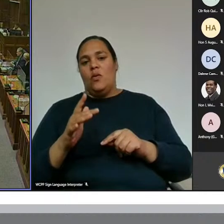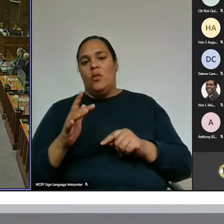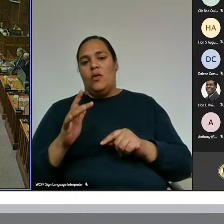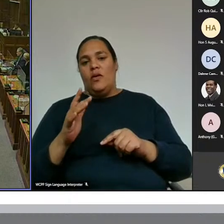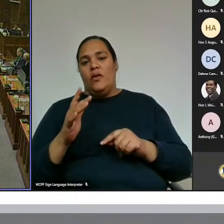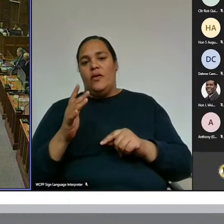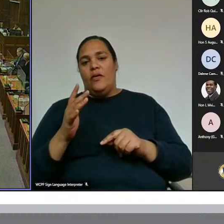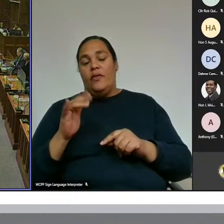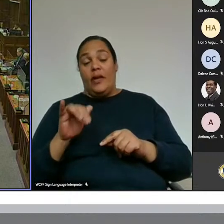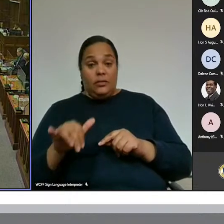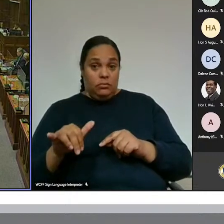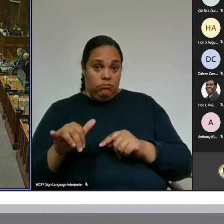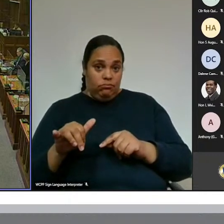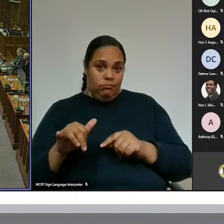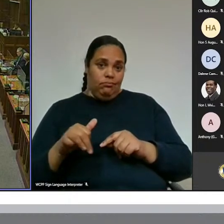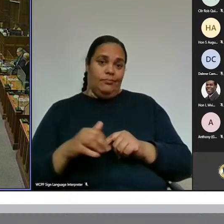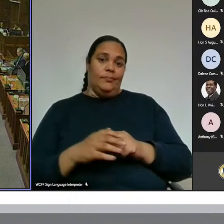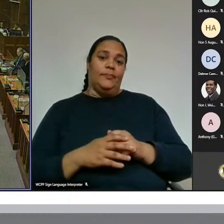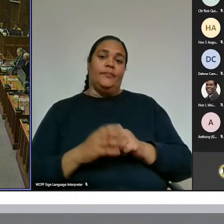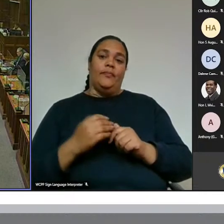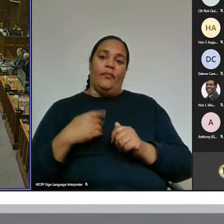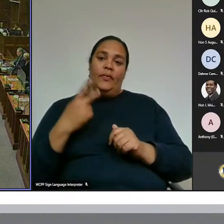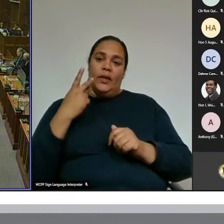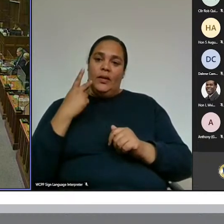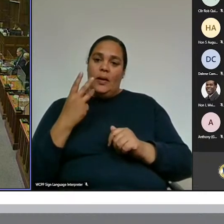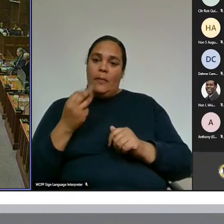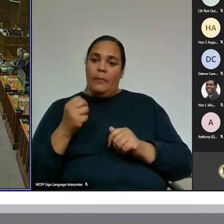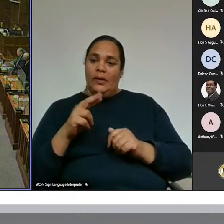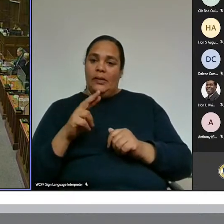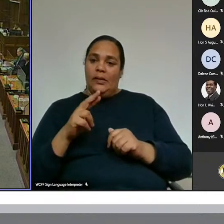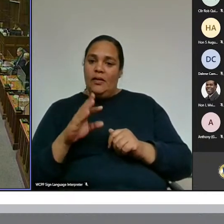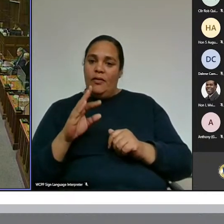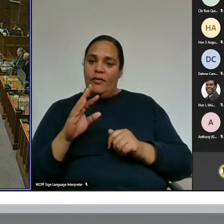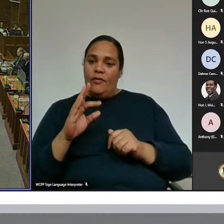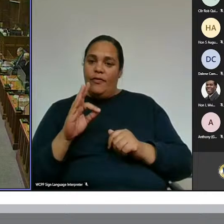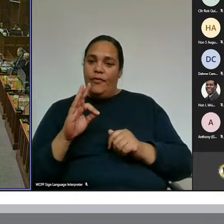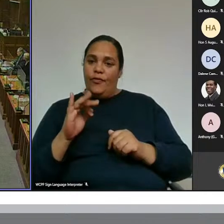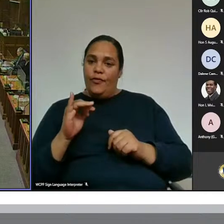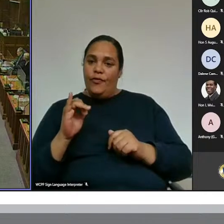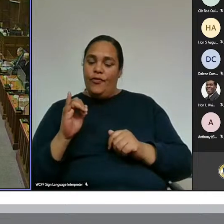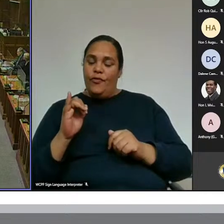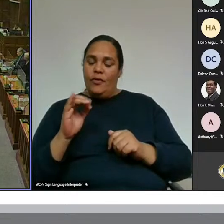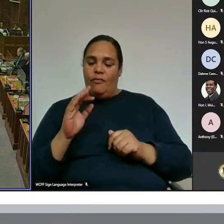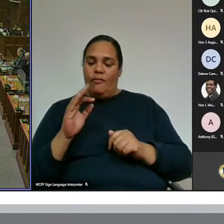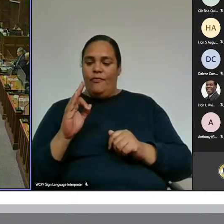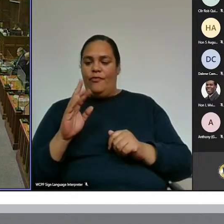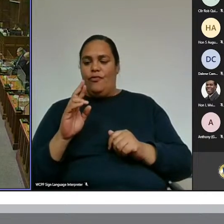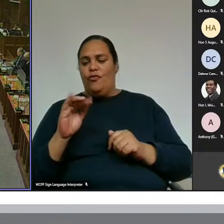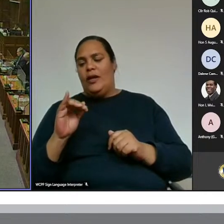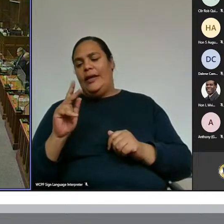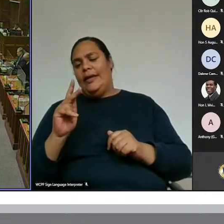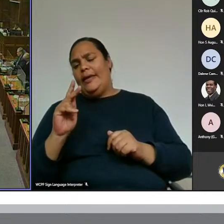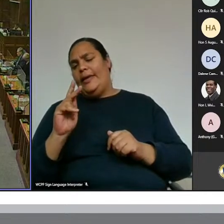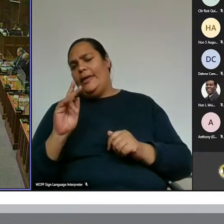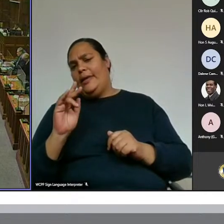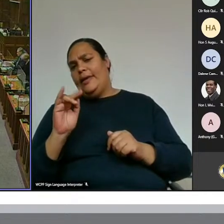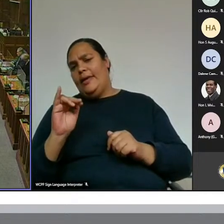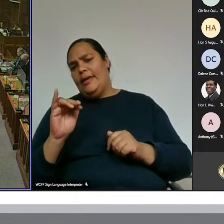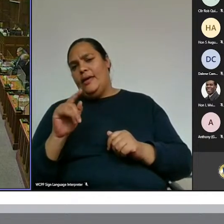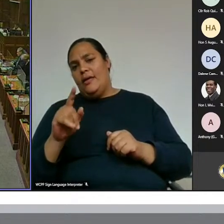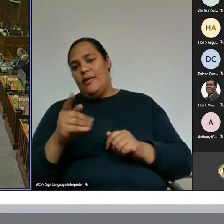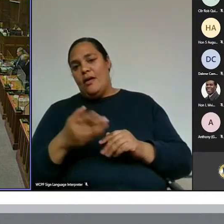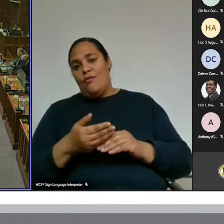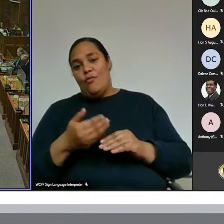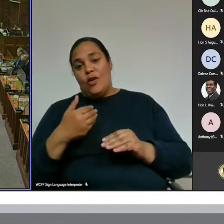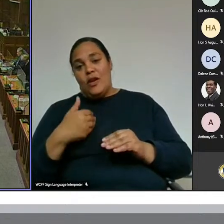that. I see Mr. Erasmus's hand is on. Mr. Erasmus, is that a